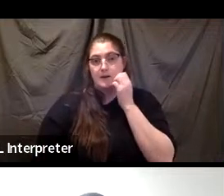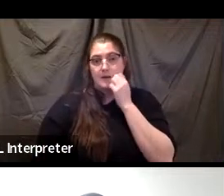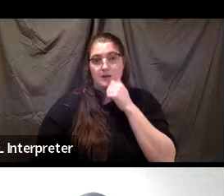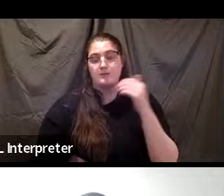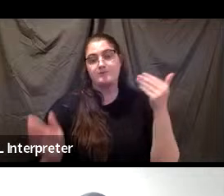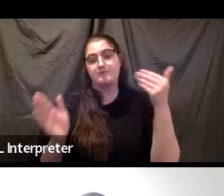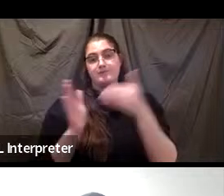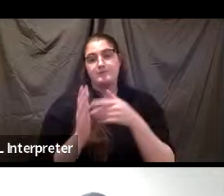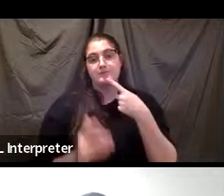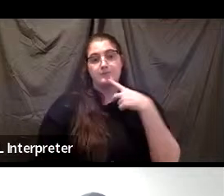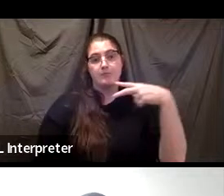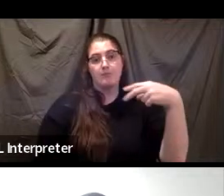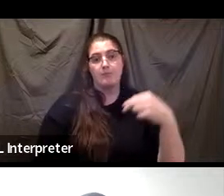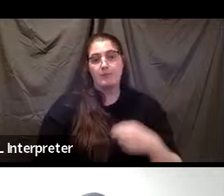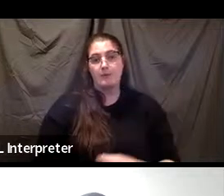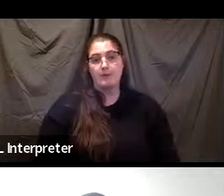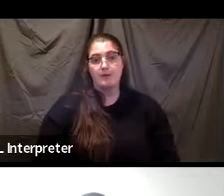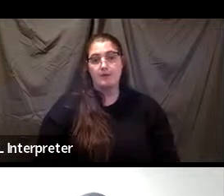Opposition, say nay.